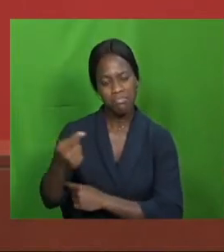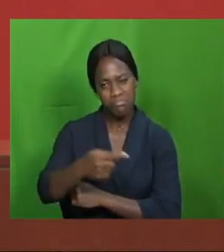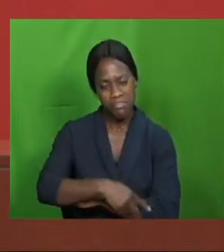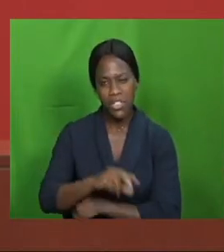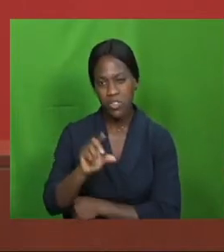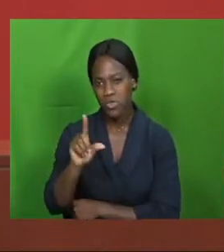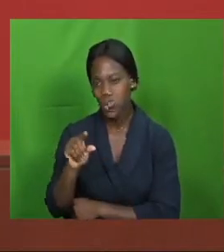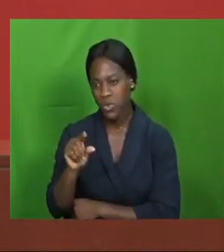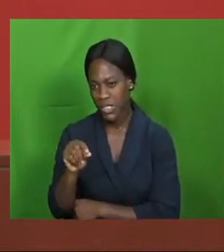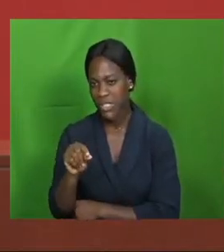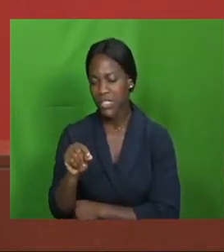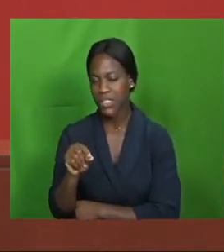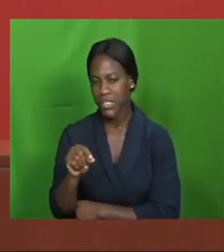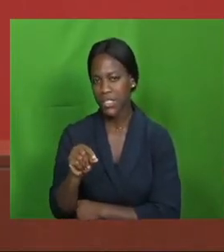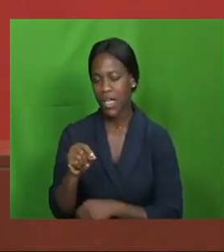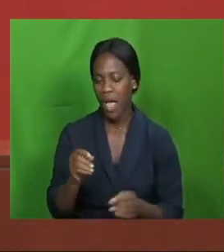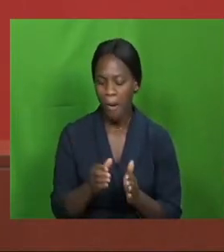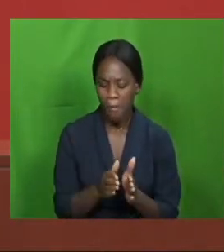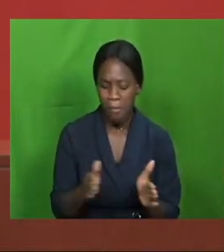in a session.